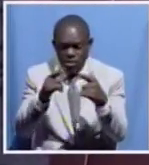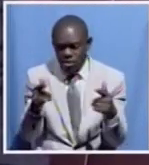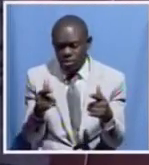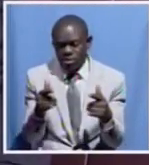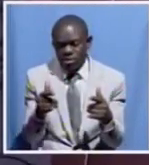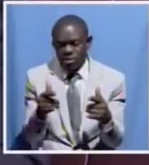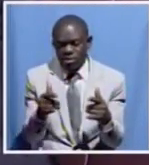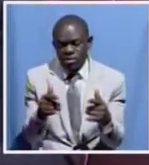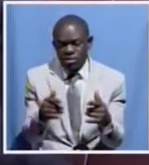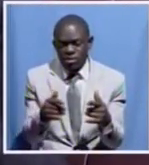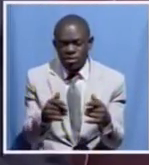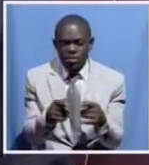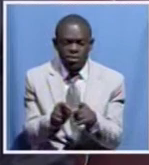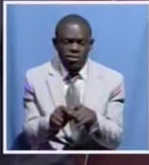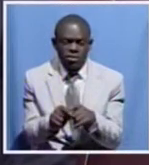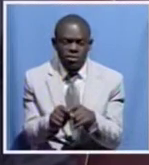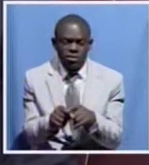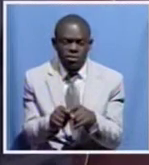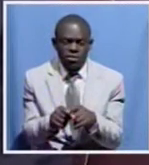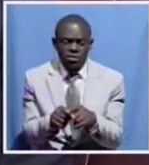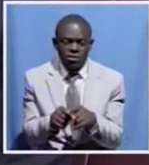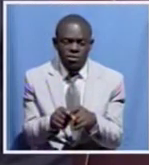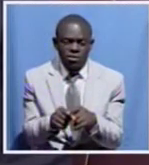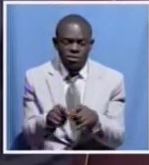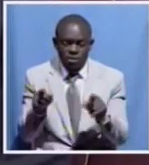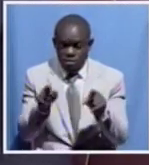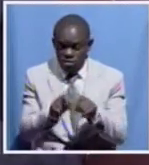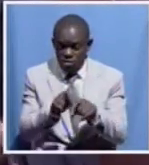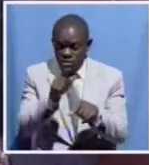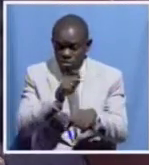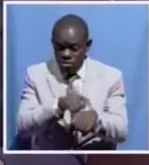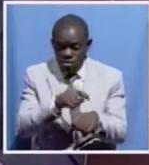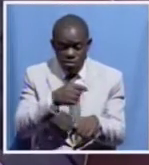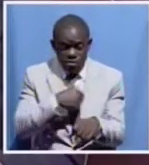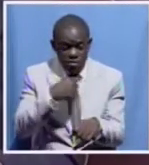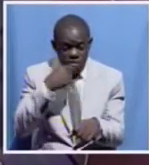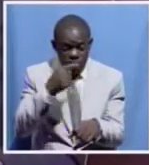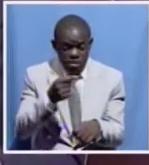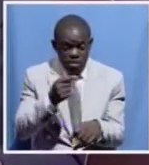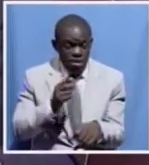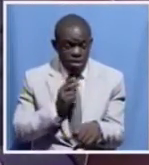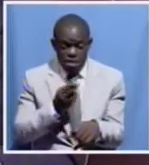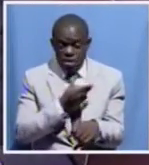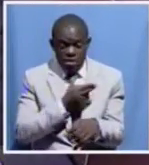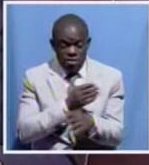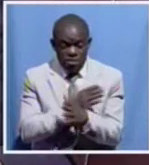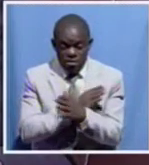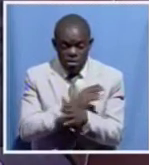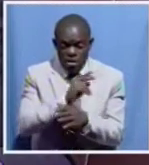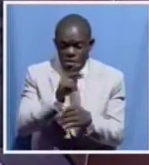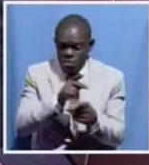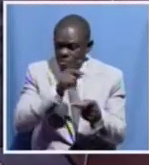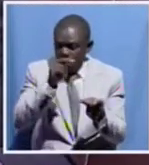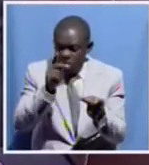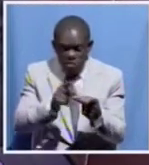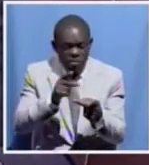us look bad. And also, while saying that, I want to say that we are not a perfect country, and there is no perfect country. And